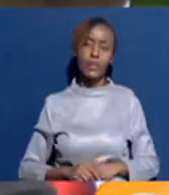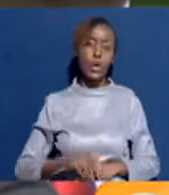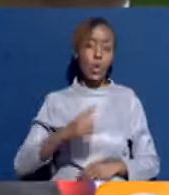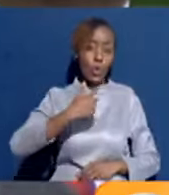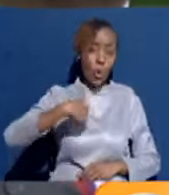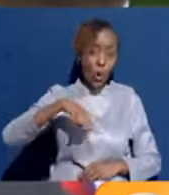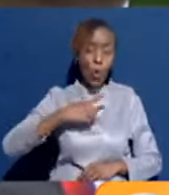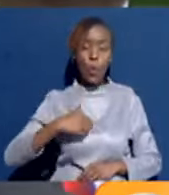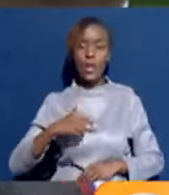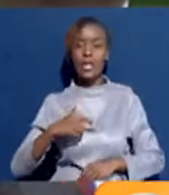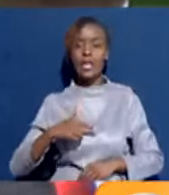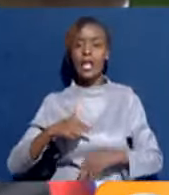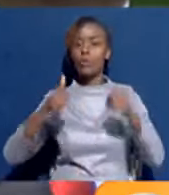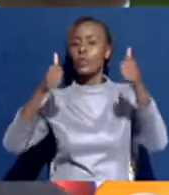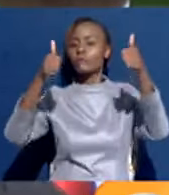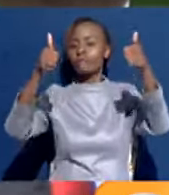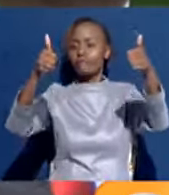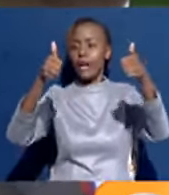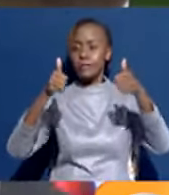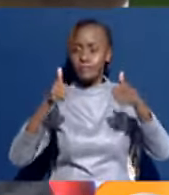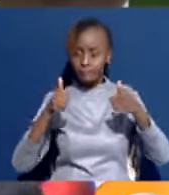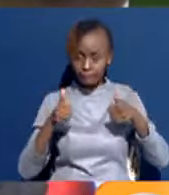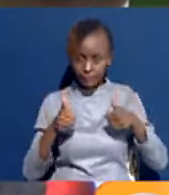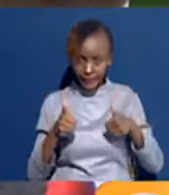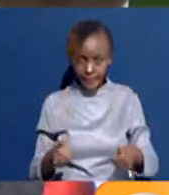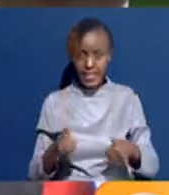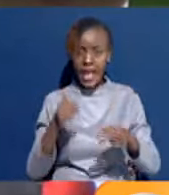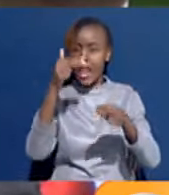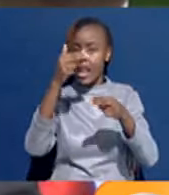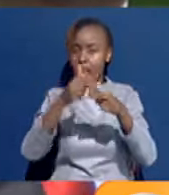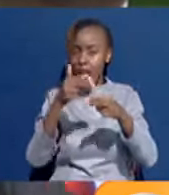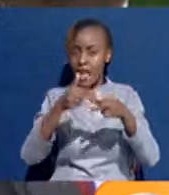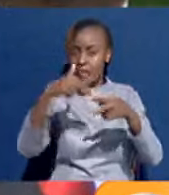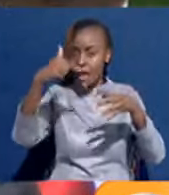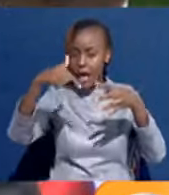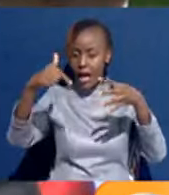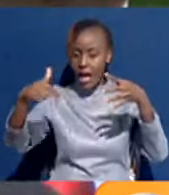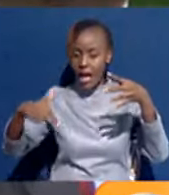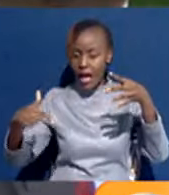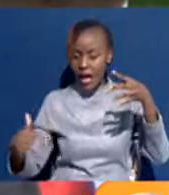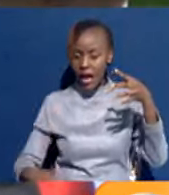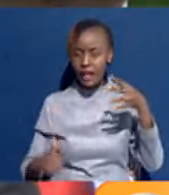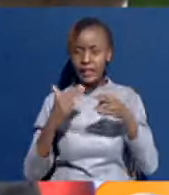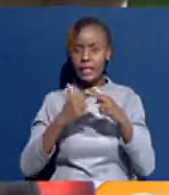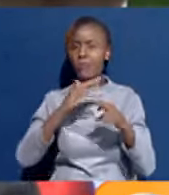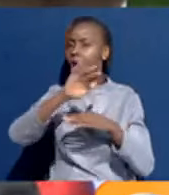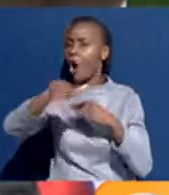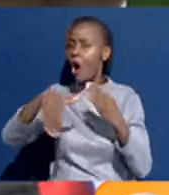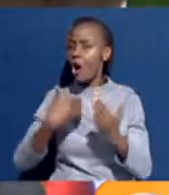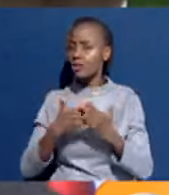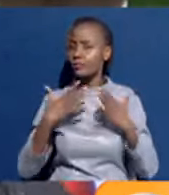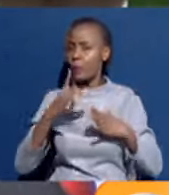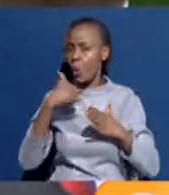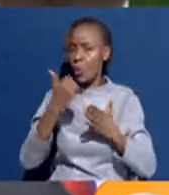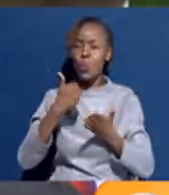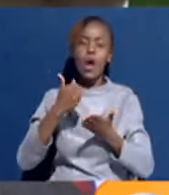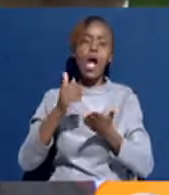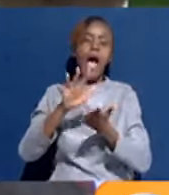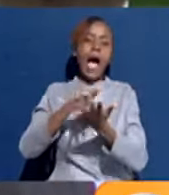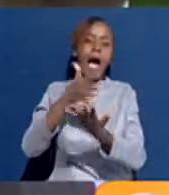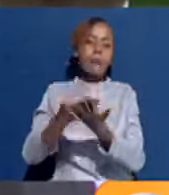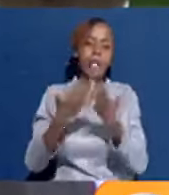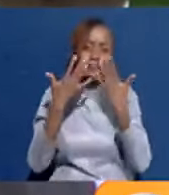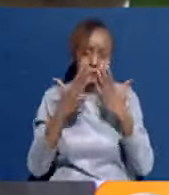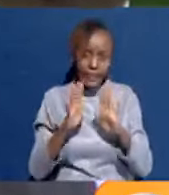publish every Wednesday starting tomorrow all the applicants who must collect